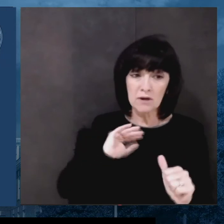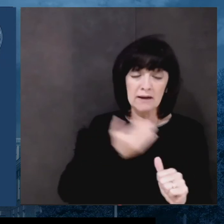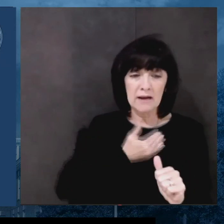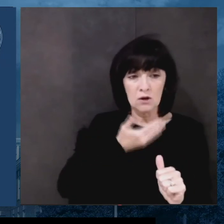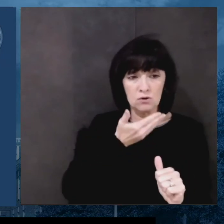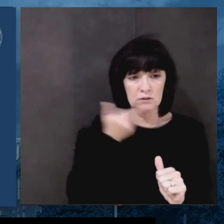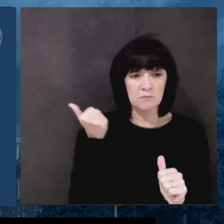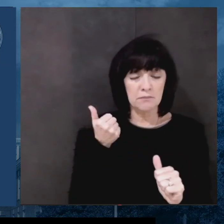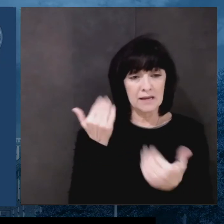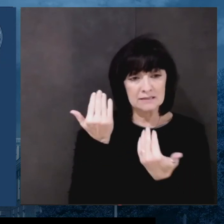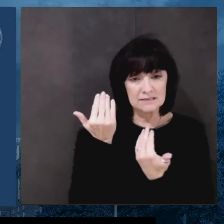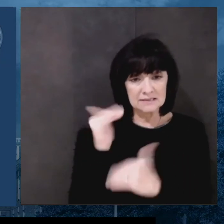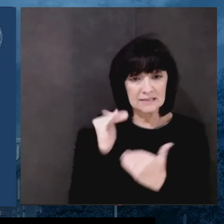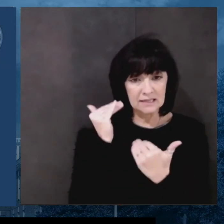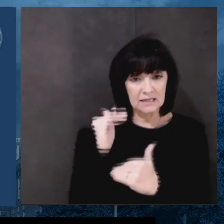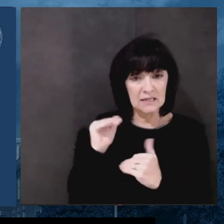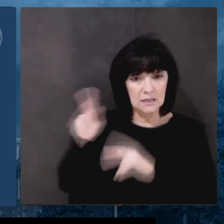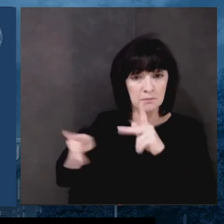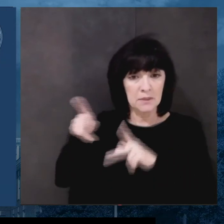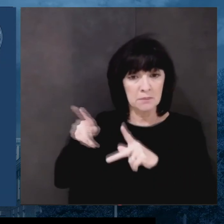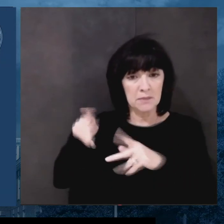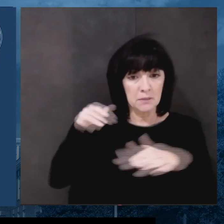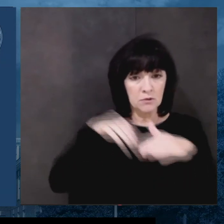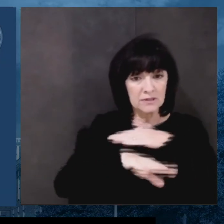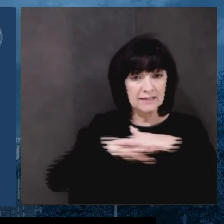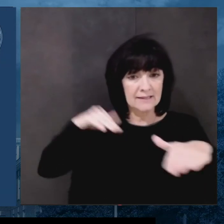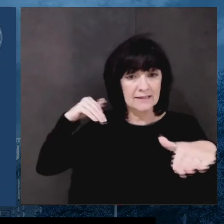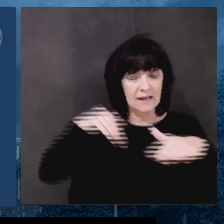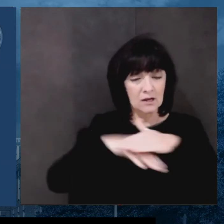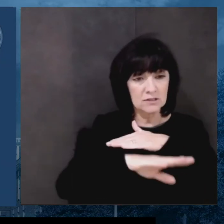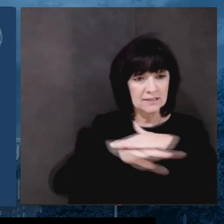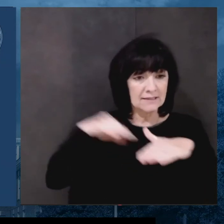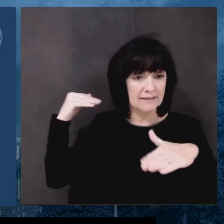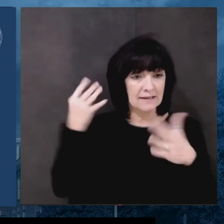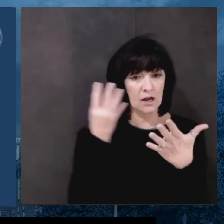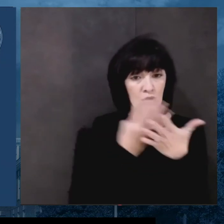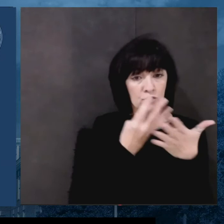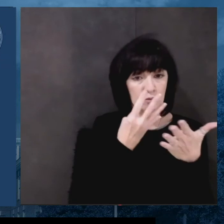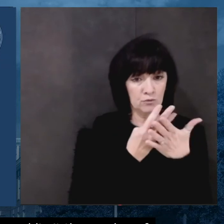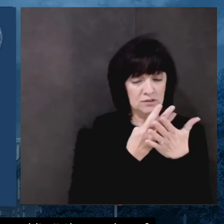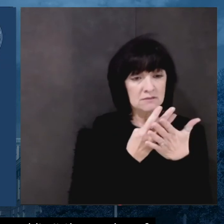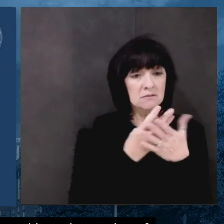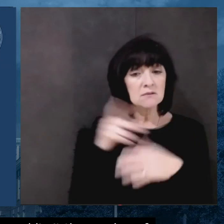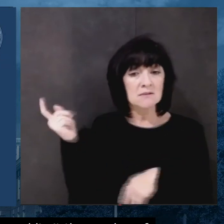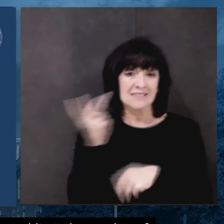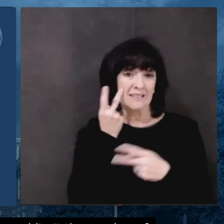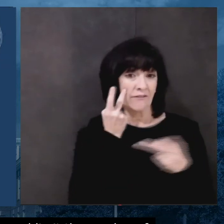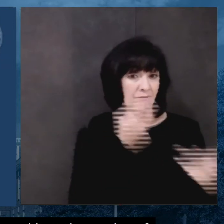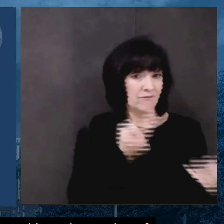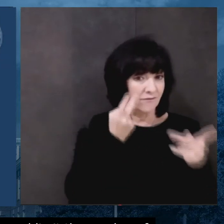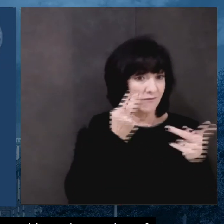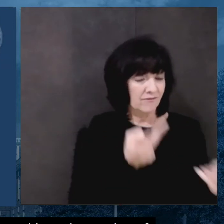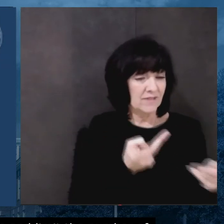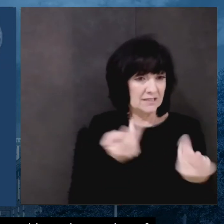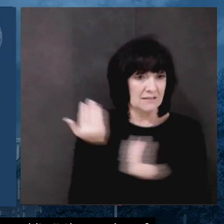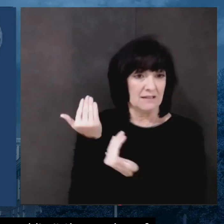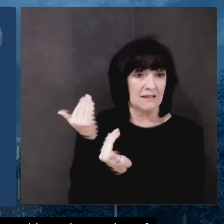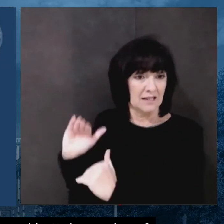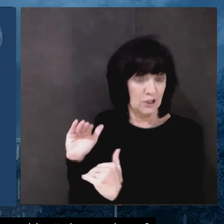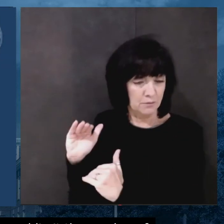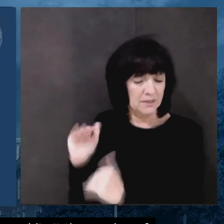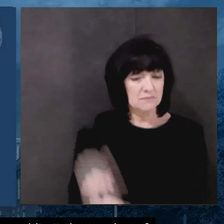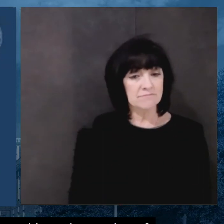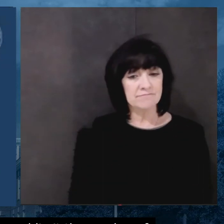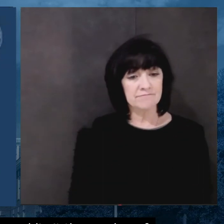limit the number of people coming and going into the prisons and visitations and that type of thing.